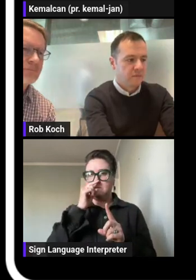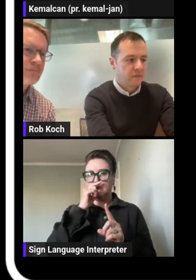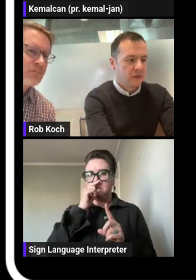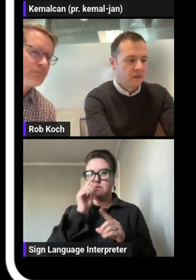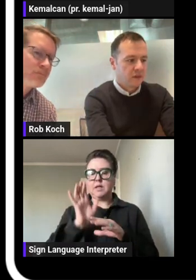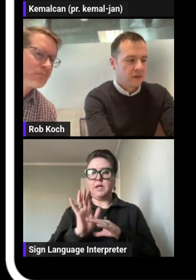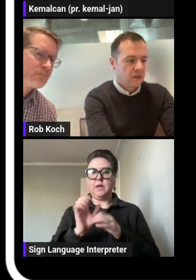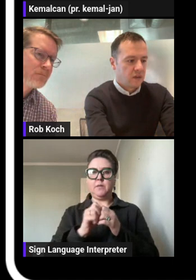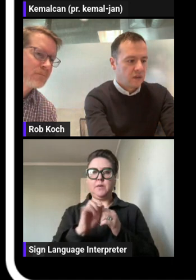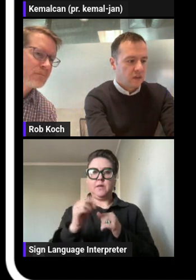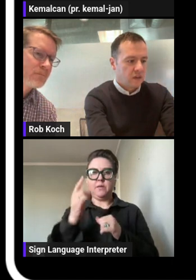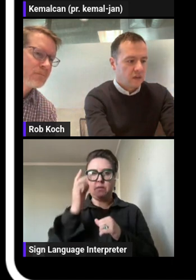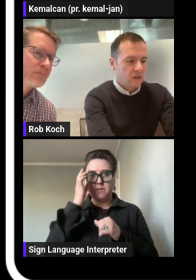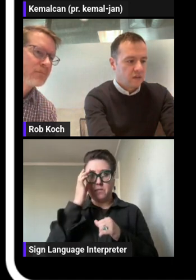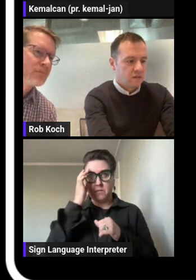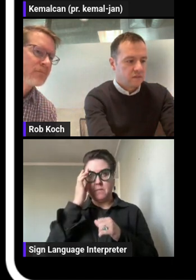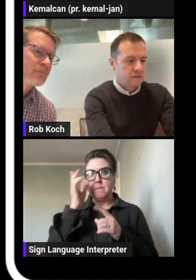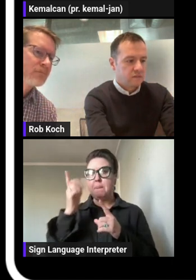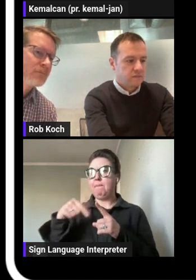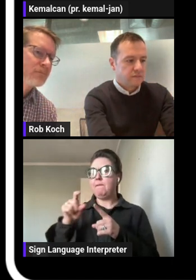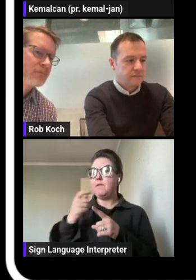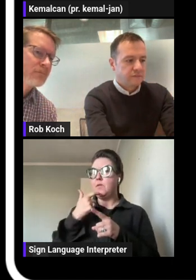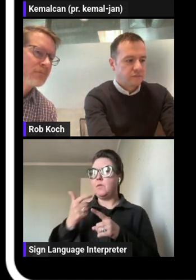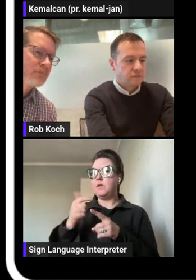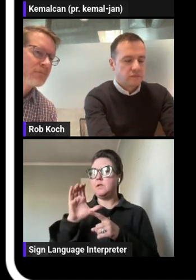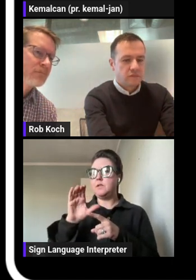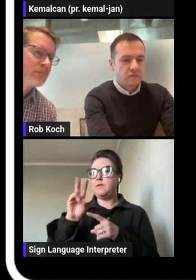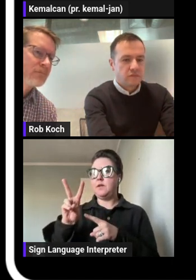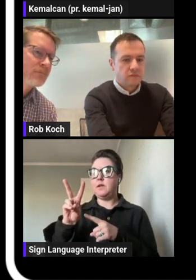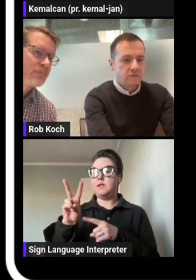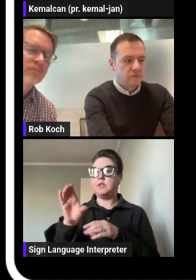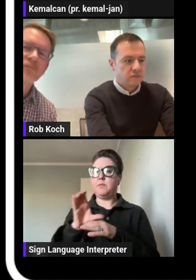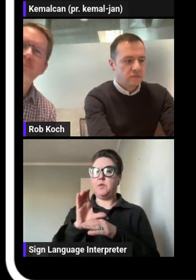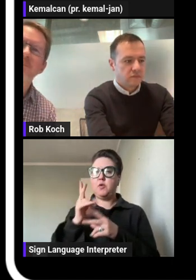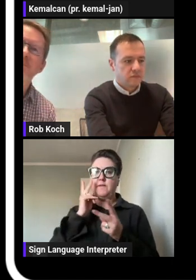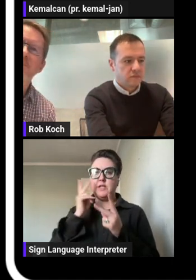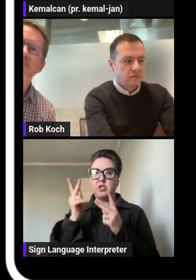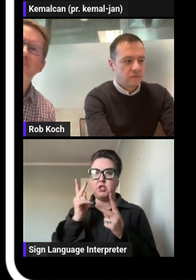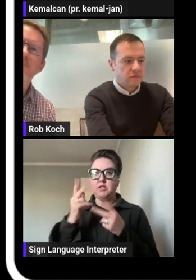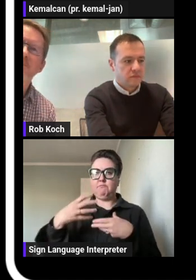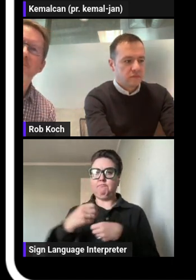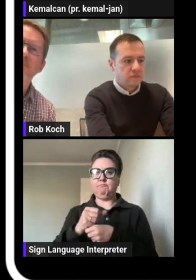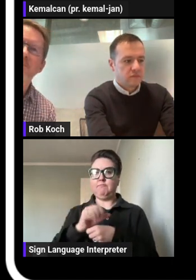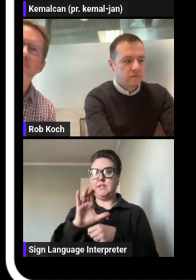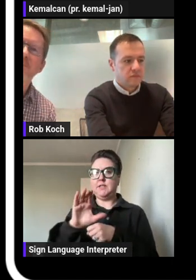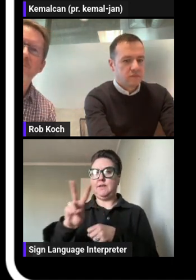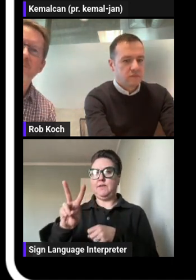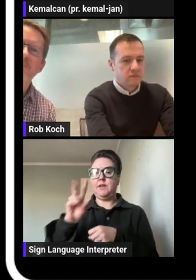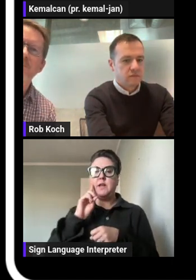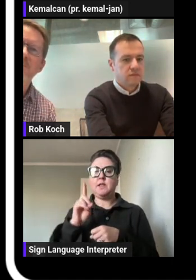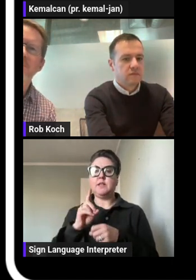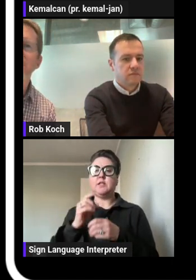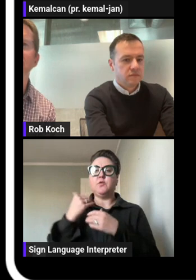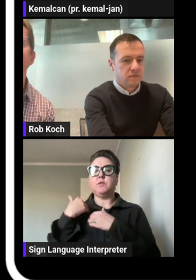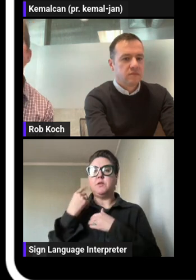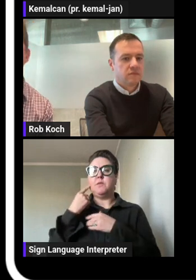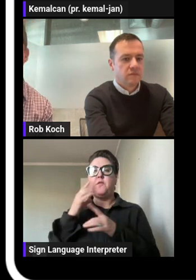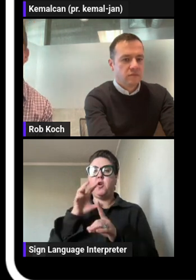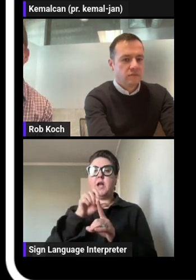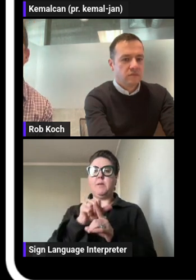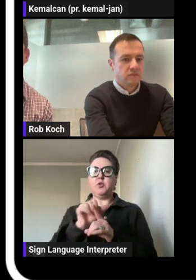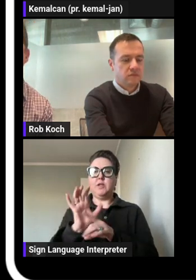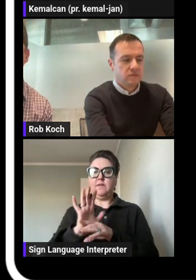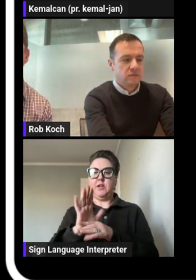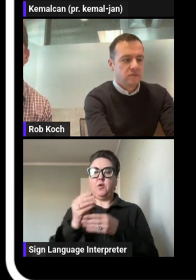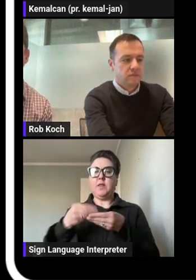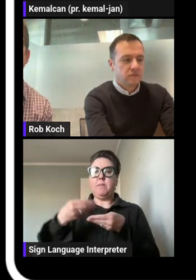that. Yeah. For those that are watching, CV stands for computer vision, and I think that is what is responsible for capturing the video and passing